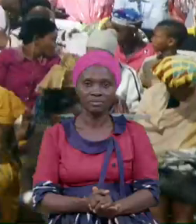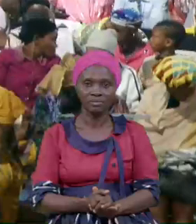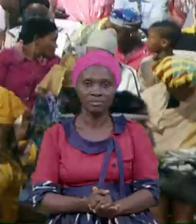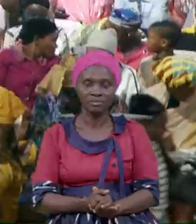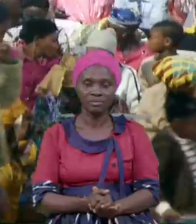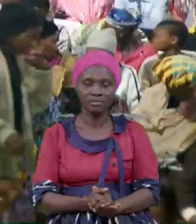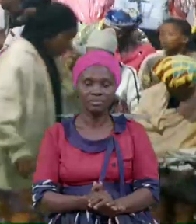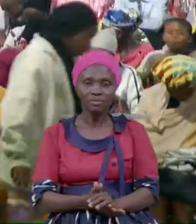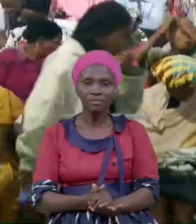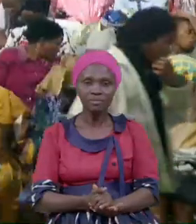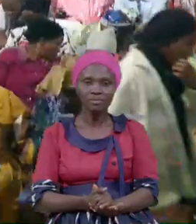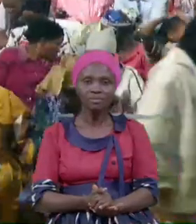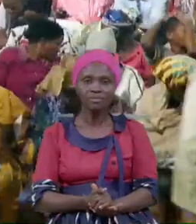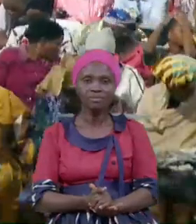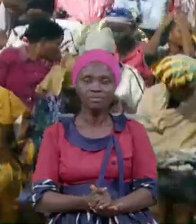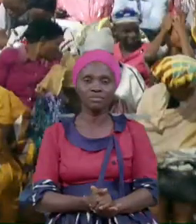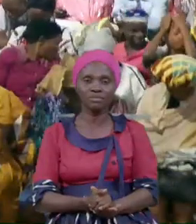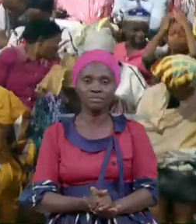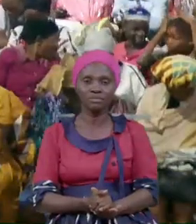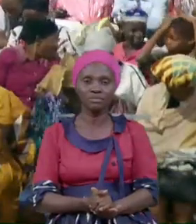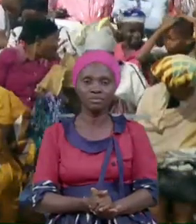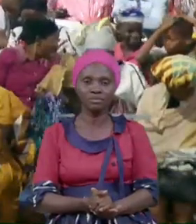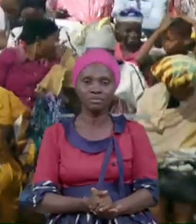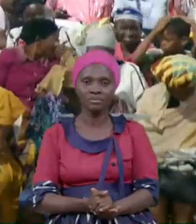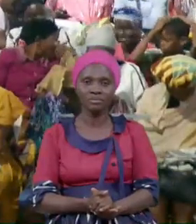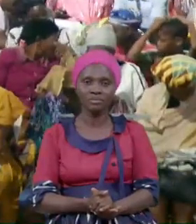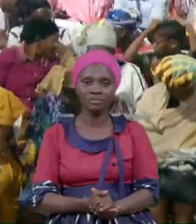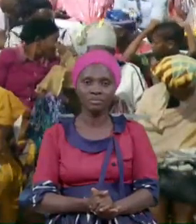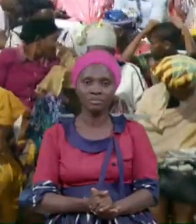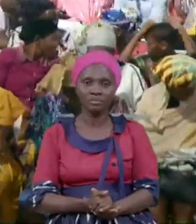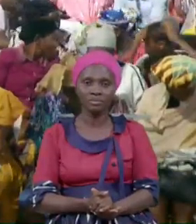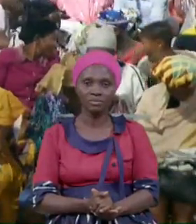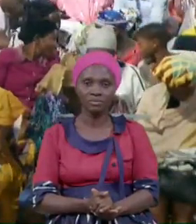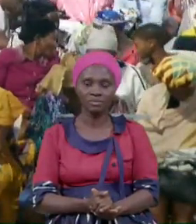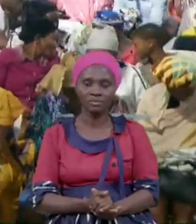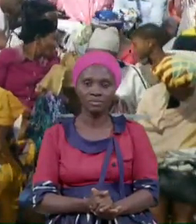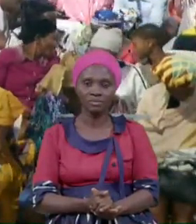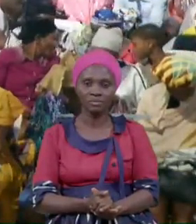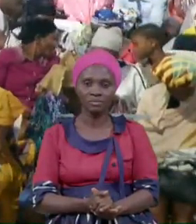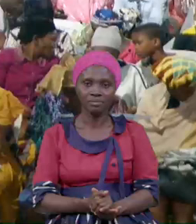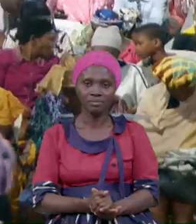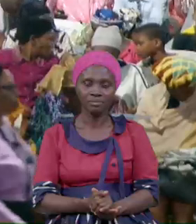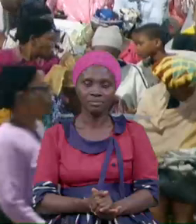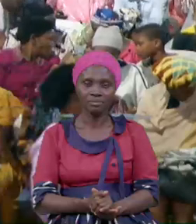Please, God bless you. Please join our counselors.